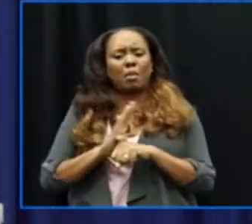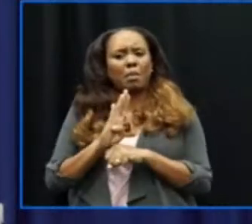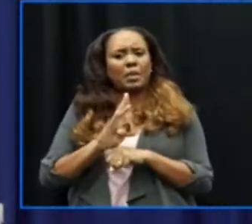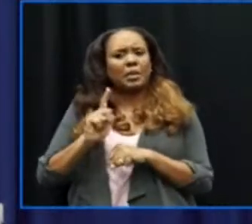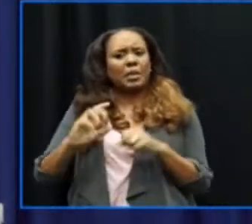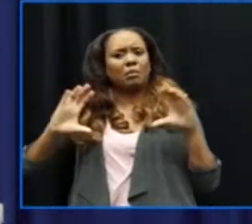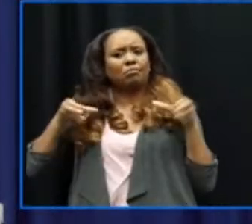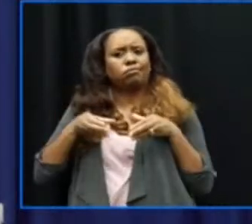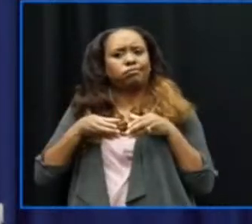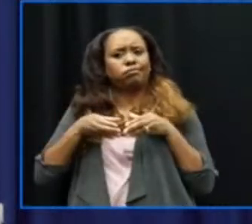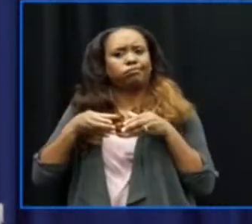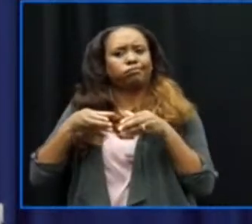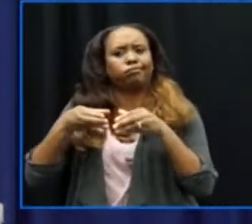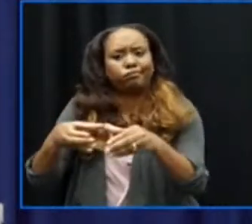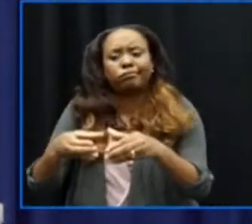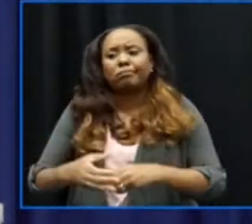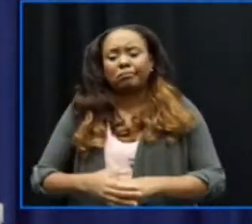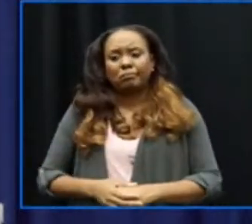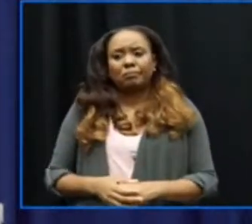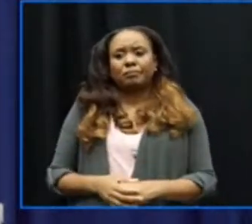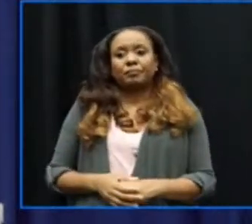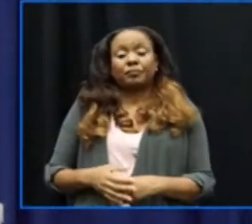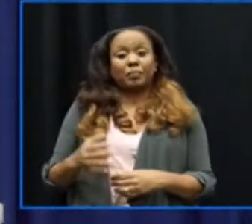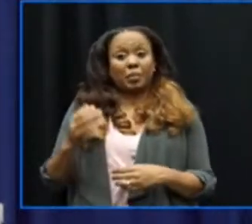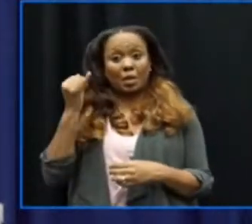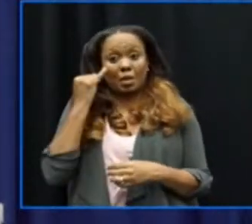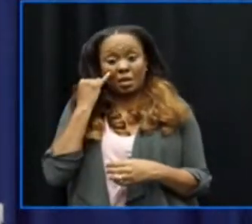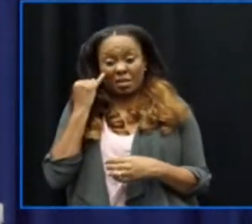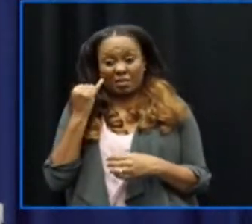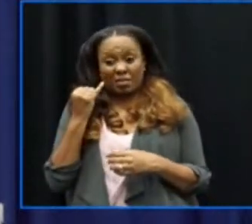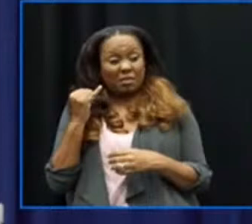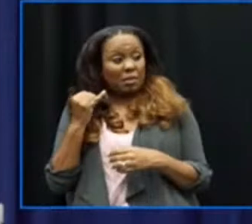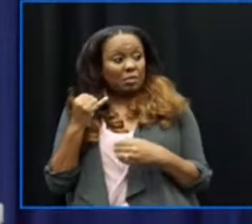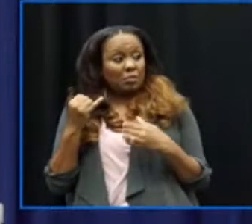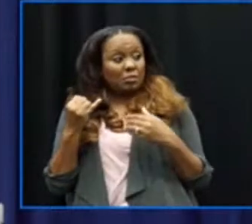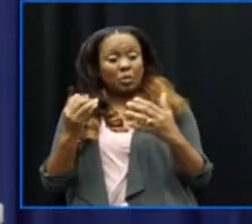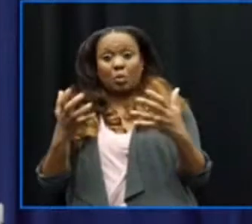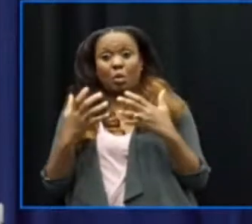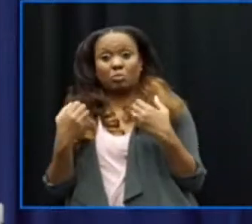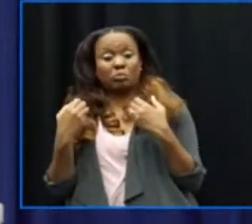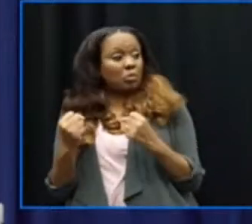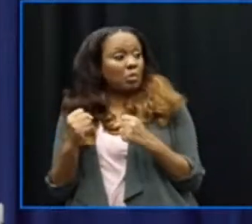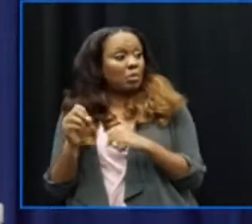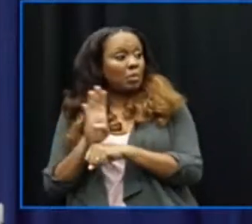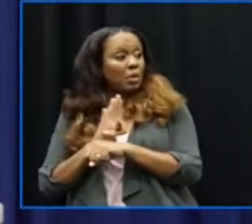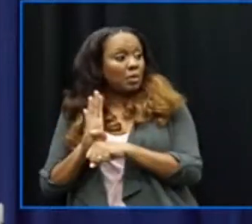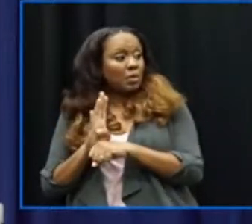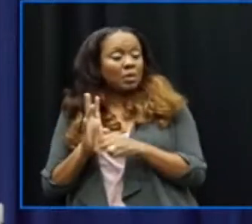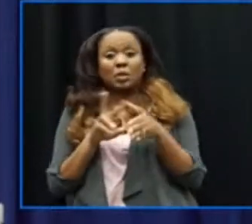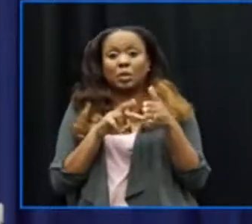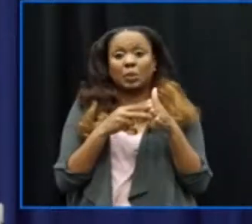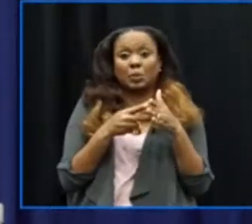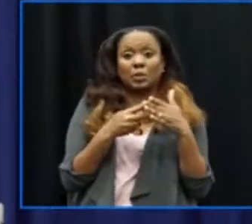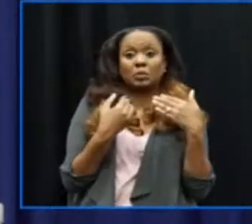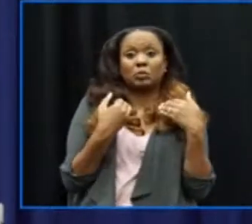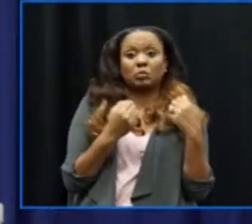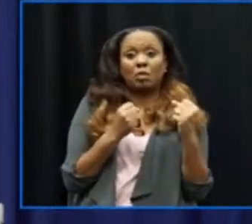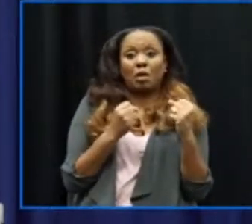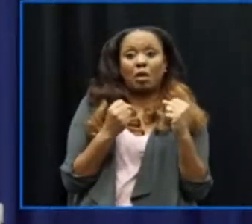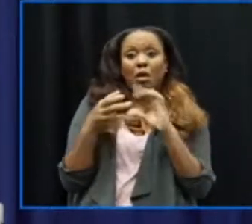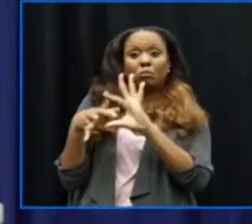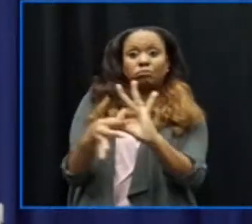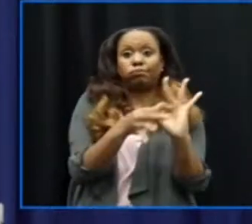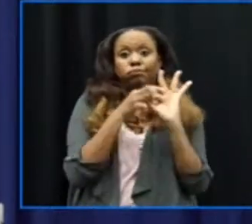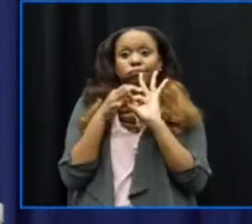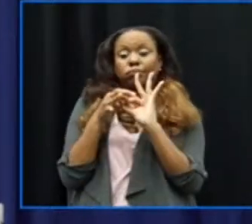as you heard, requires a strong system of solidarity. And the National Insurance Scheme is for